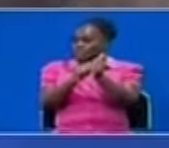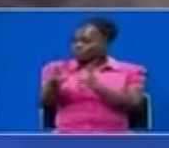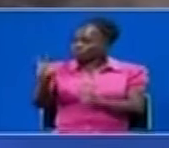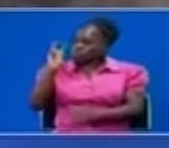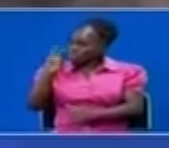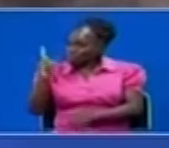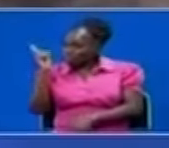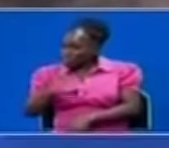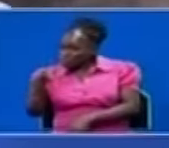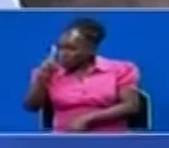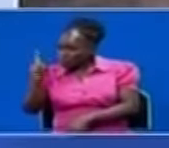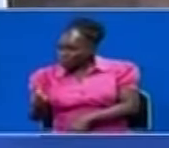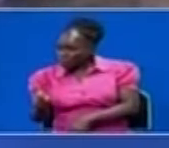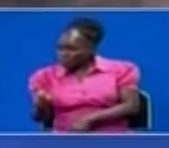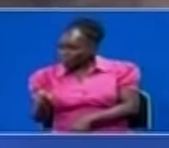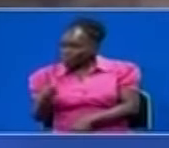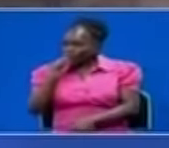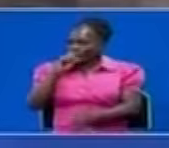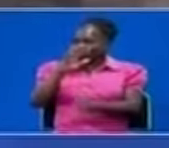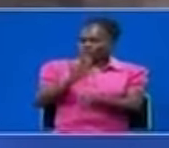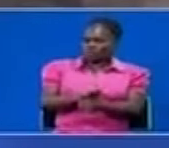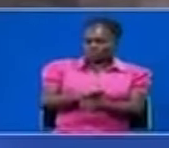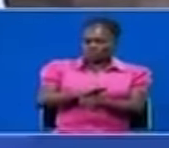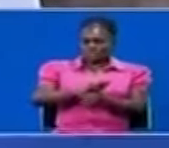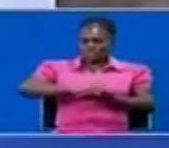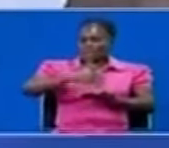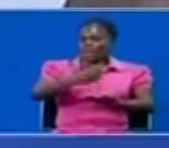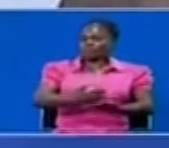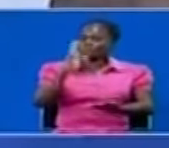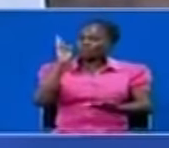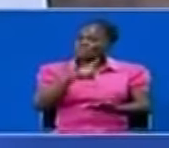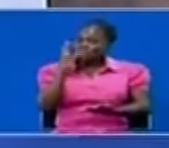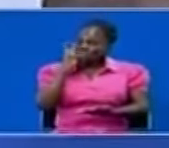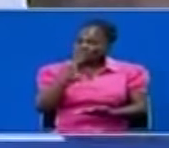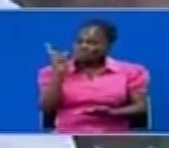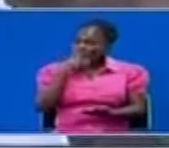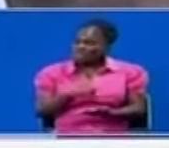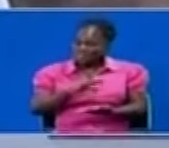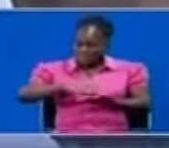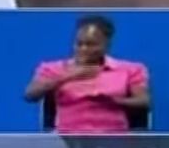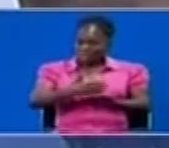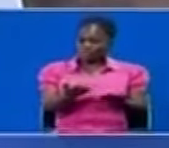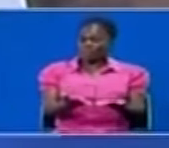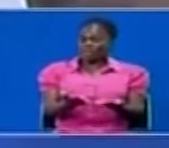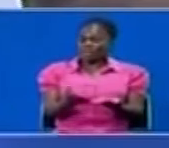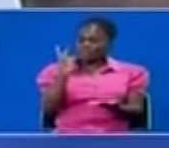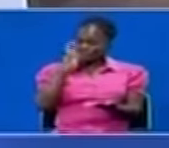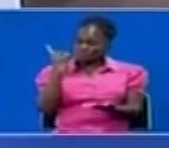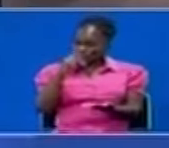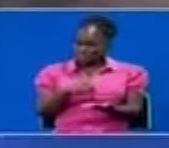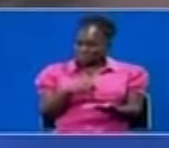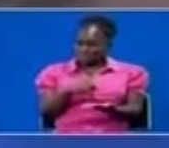Umeona? Umeona? Mliahidiwa laptop. Umeona laptop? Umeona laptop?